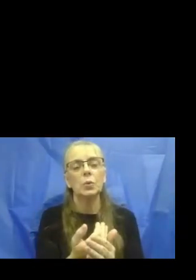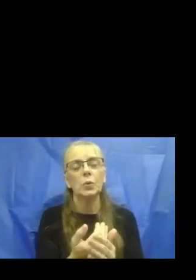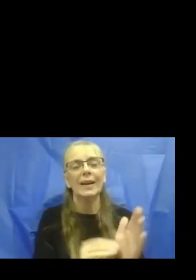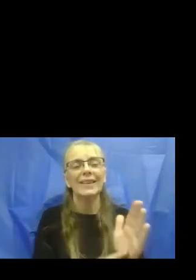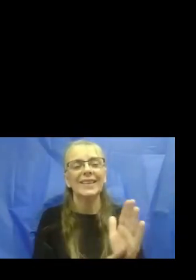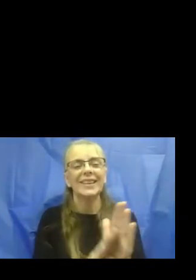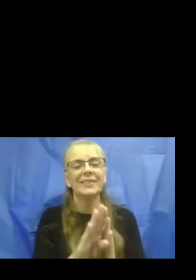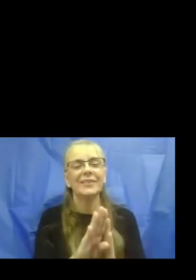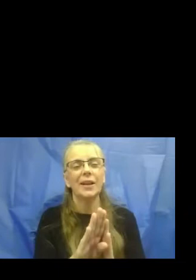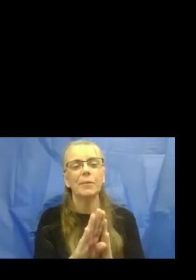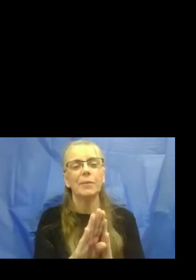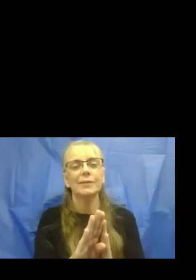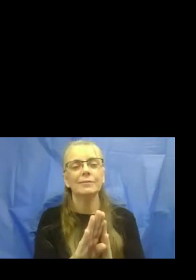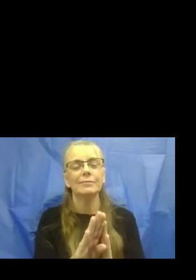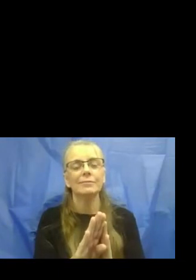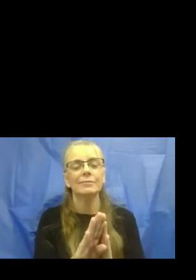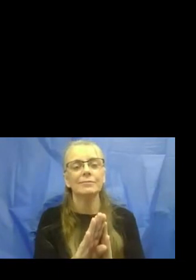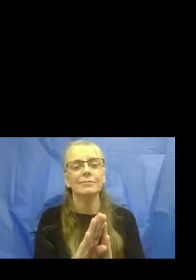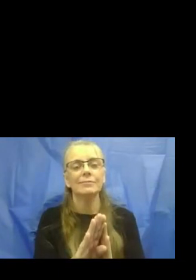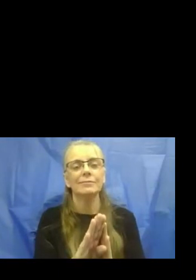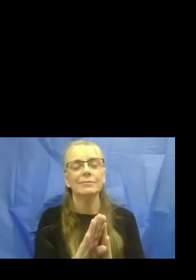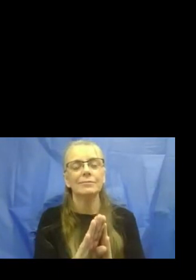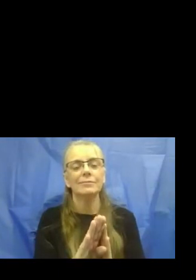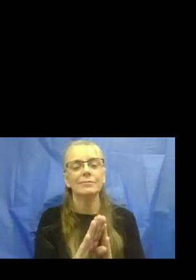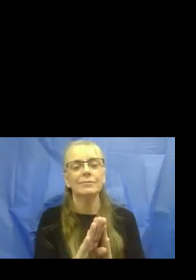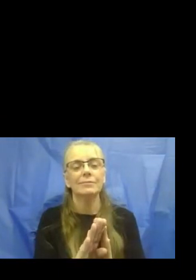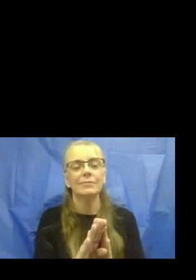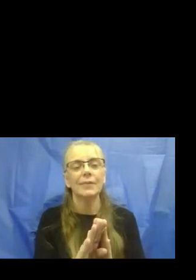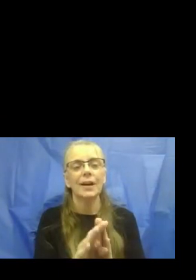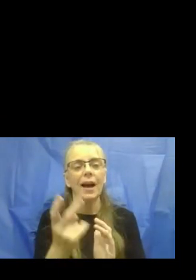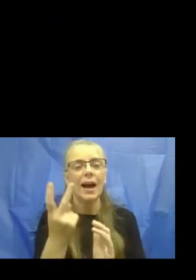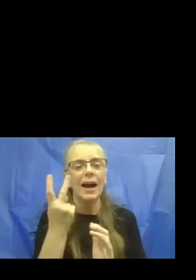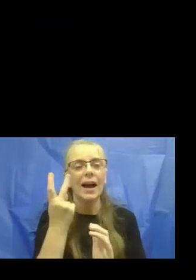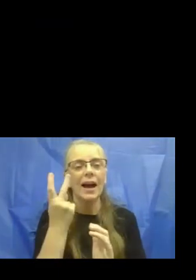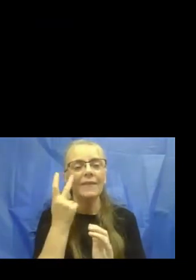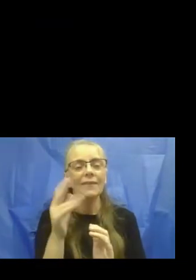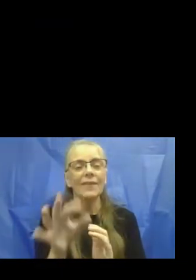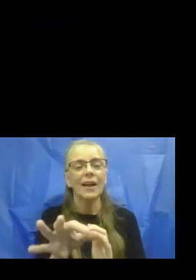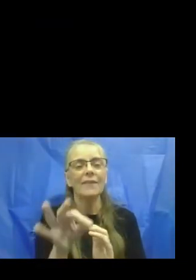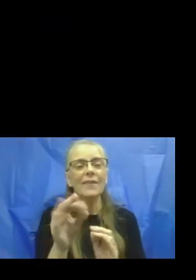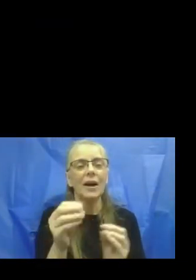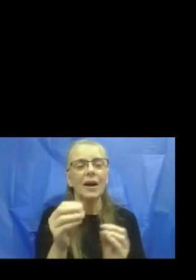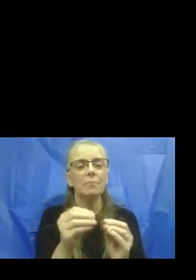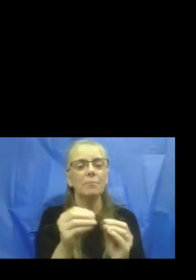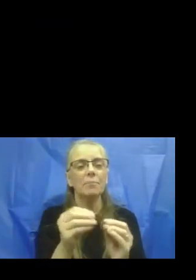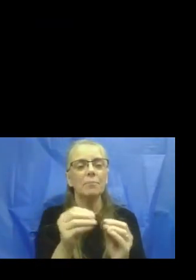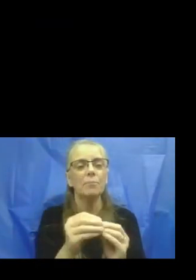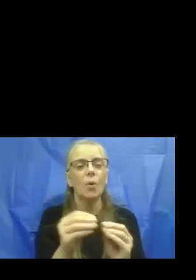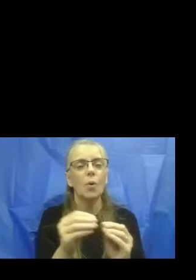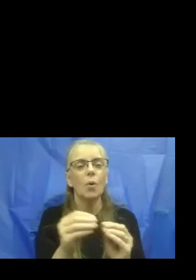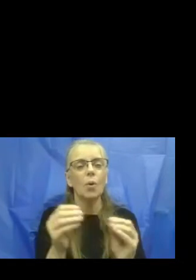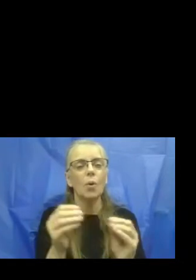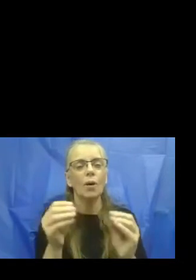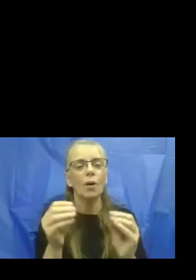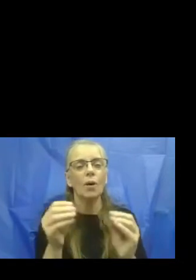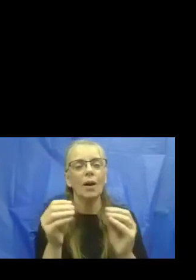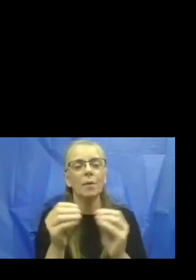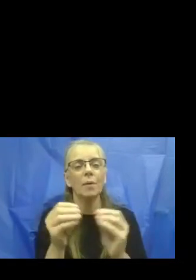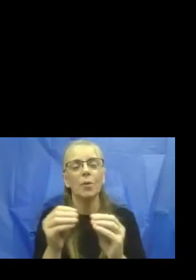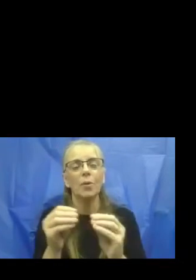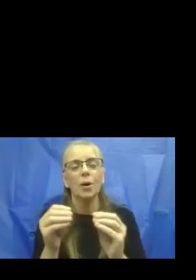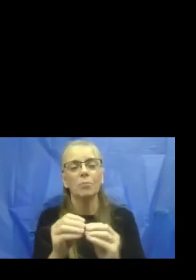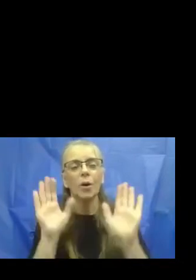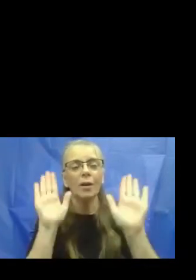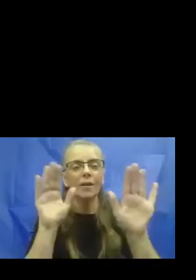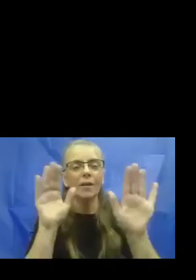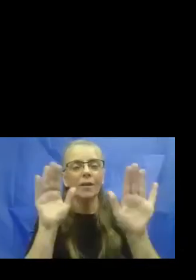miracles. And I know you'll be finding those miracles as well for the rest of your lives. I have one more song